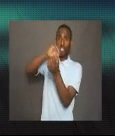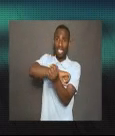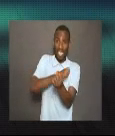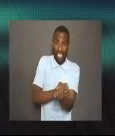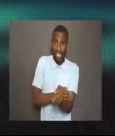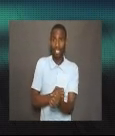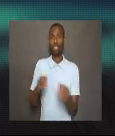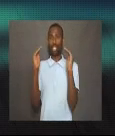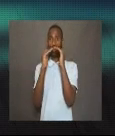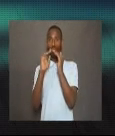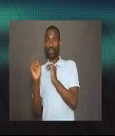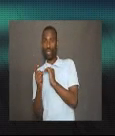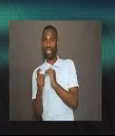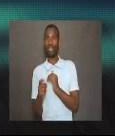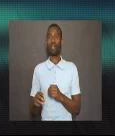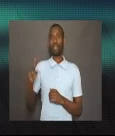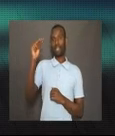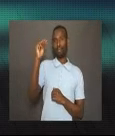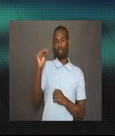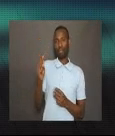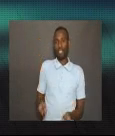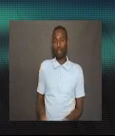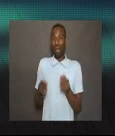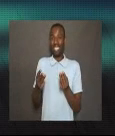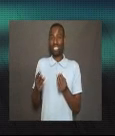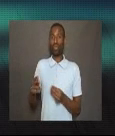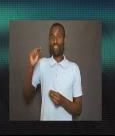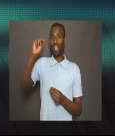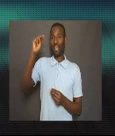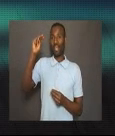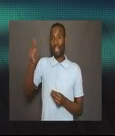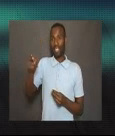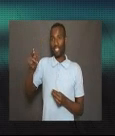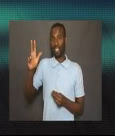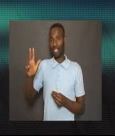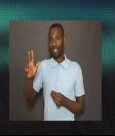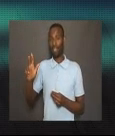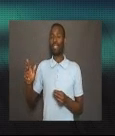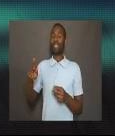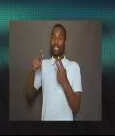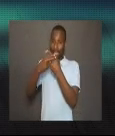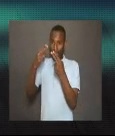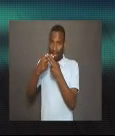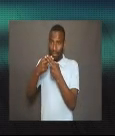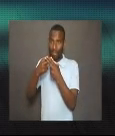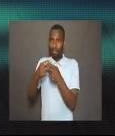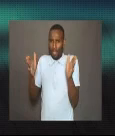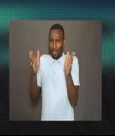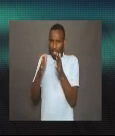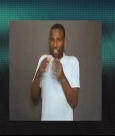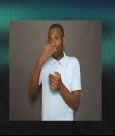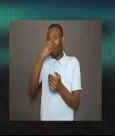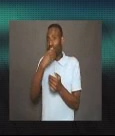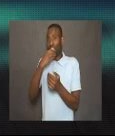The increase in energy is equal to the mass of ammonia times the